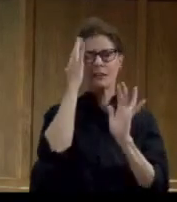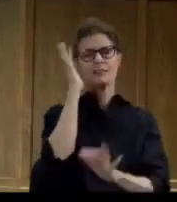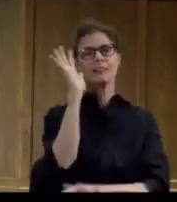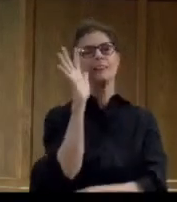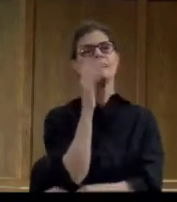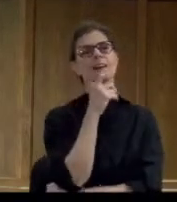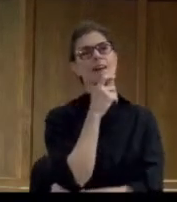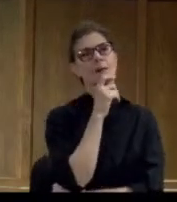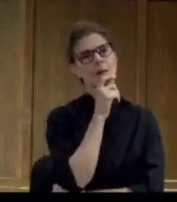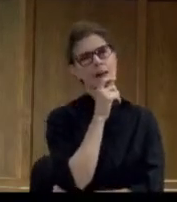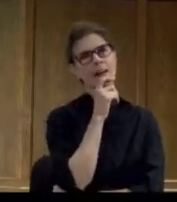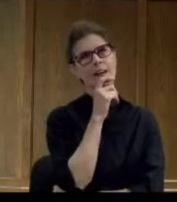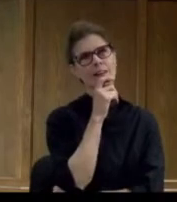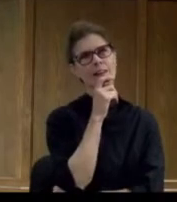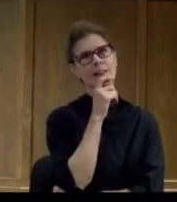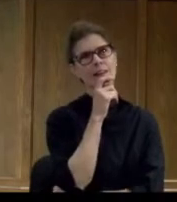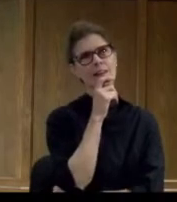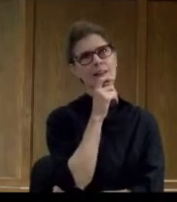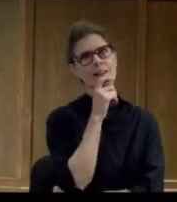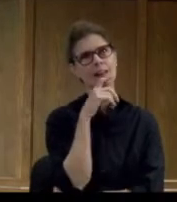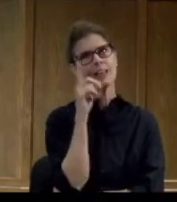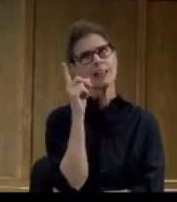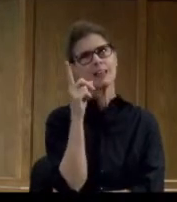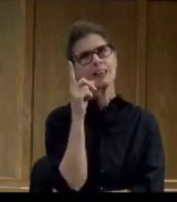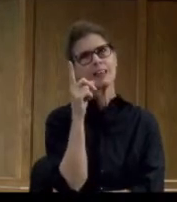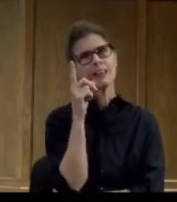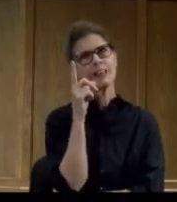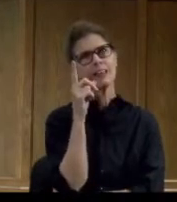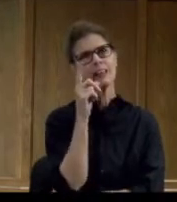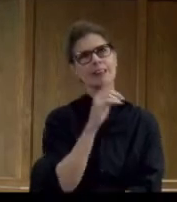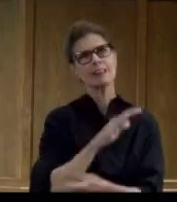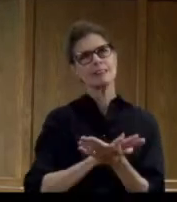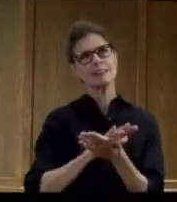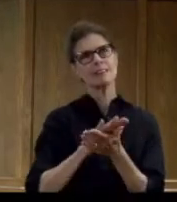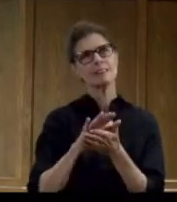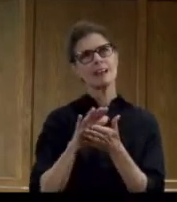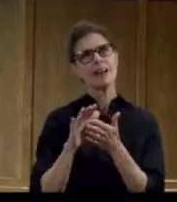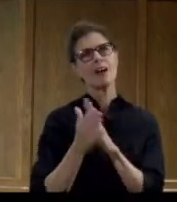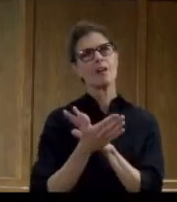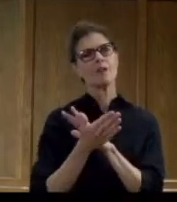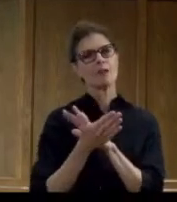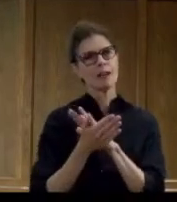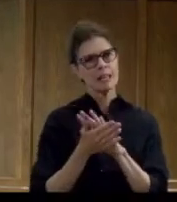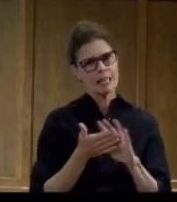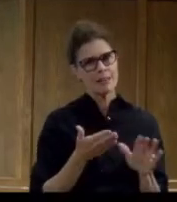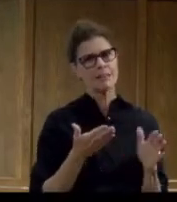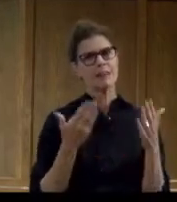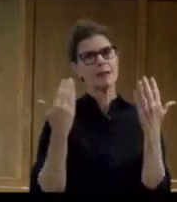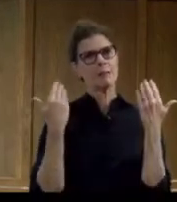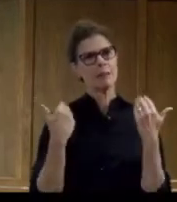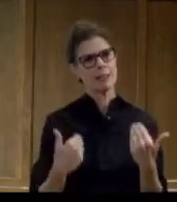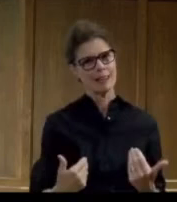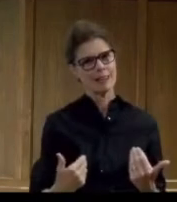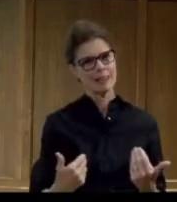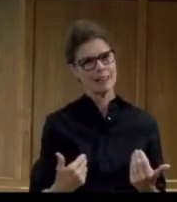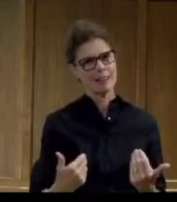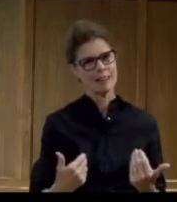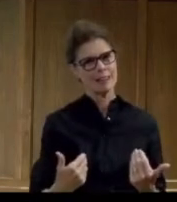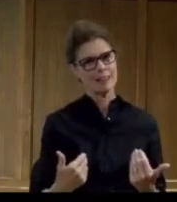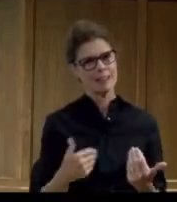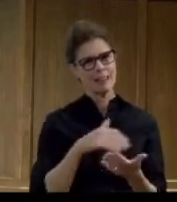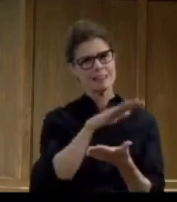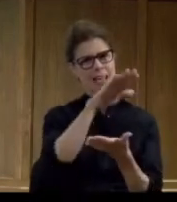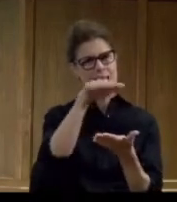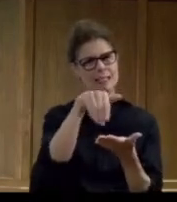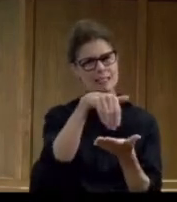in? You have been forgiven. Like, this is a central truth of the Christian faith. In fact, let me read you one more verse.